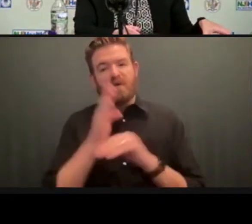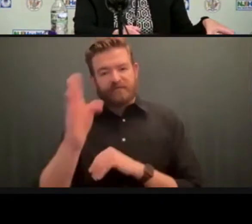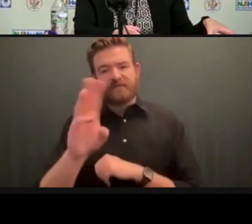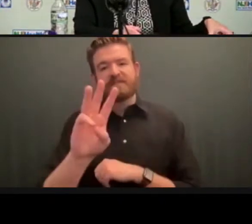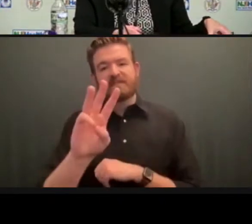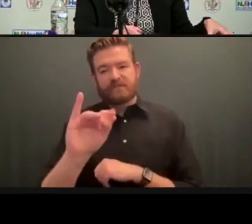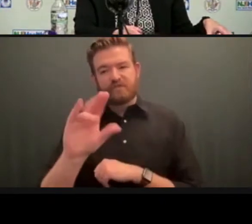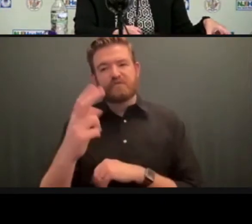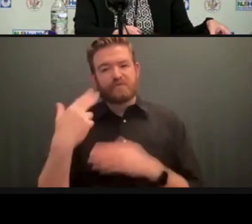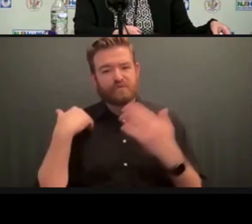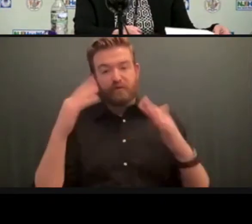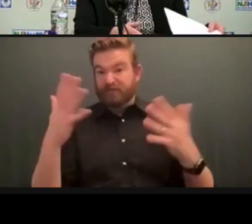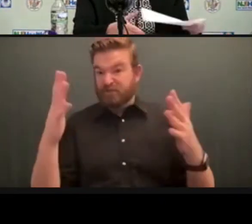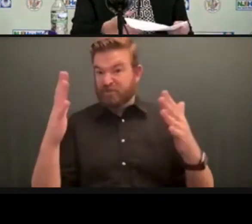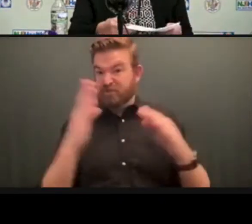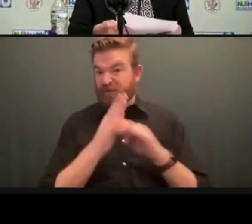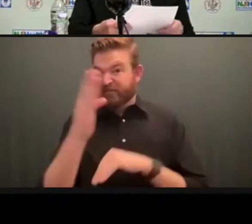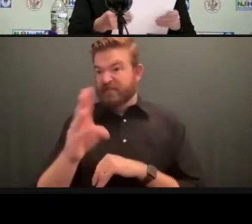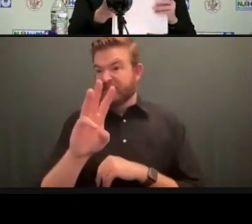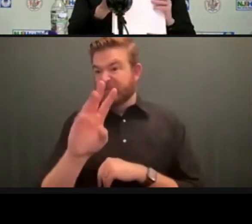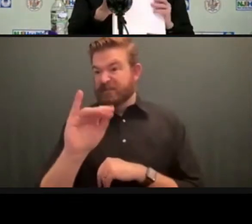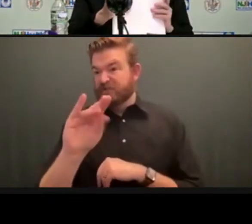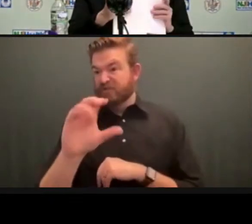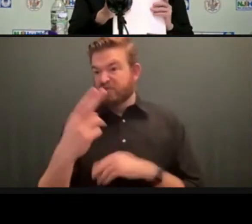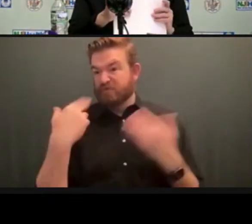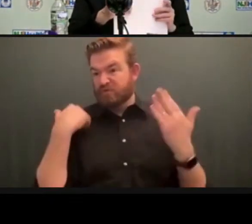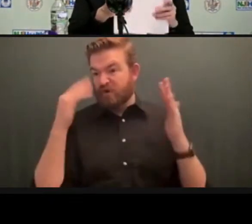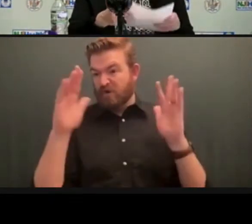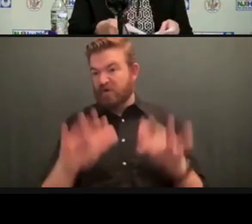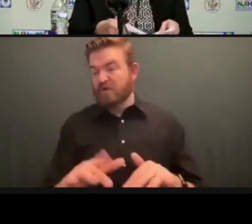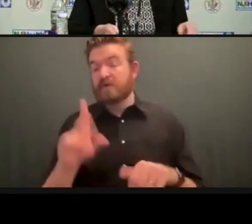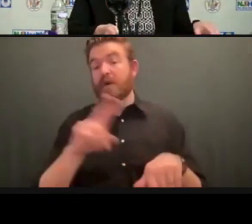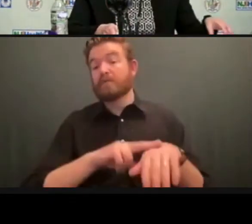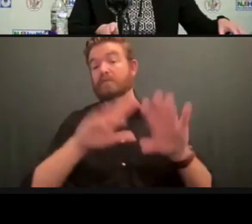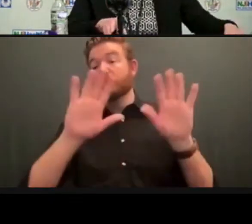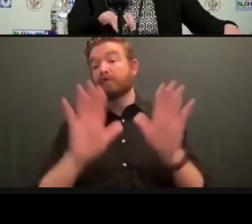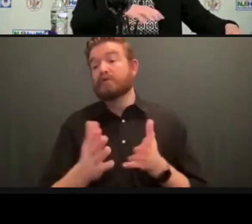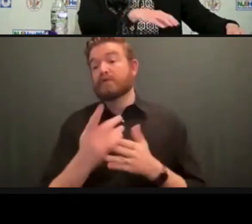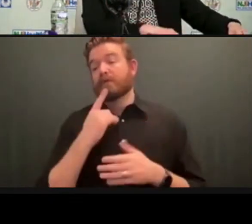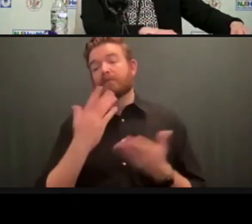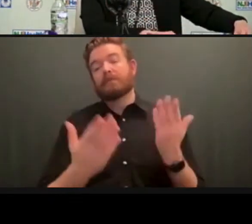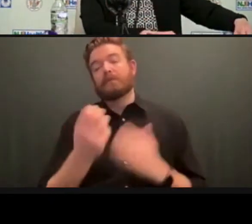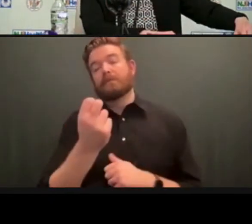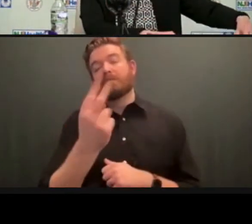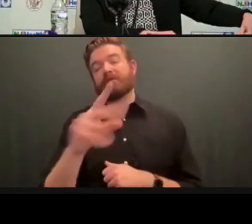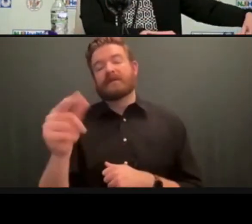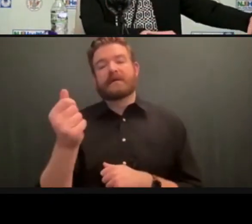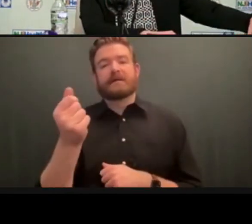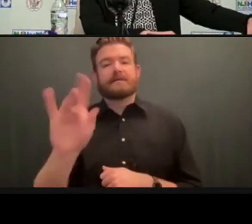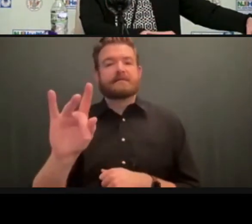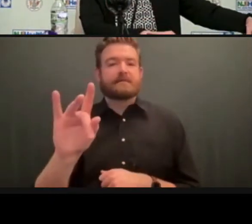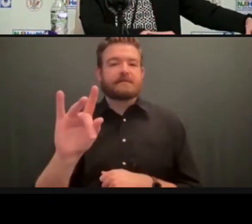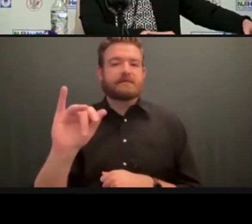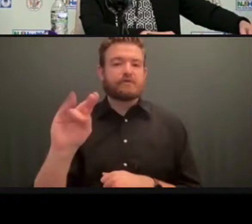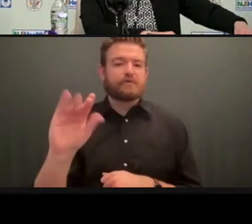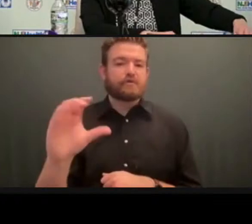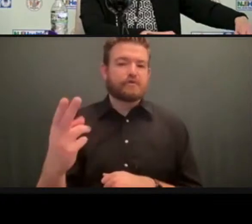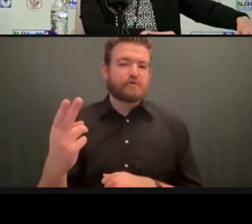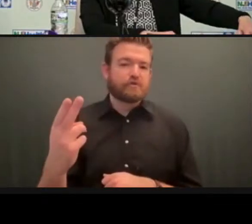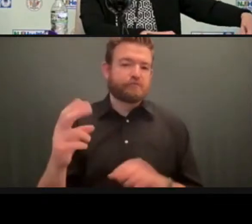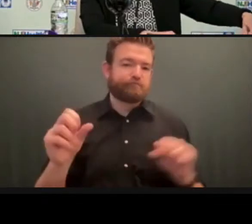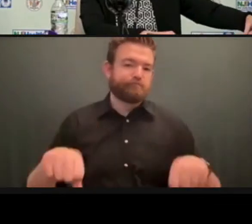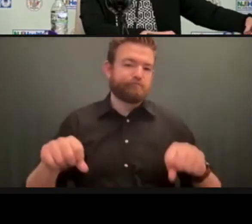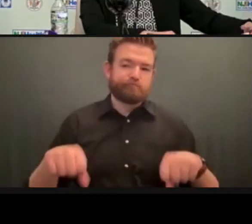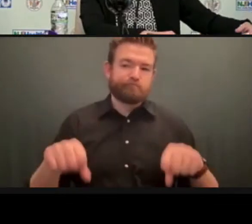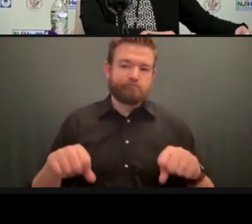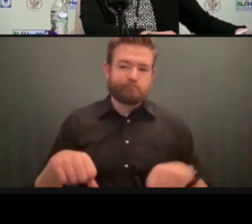Service just came out with predictions of 12 to 18 inches expected in the southern parts of the state. I also